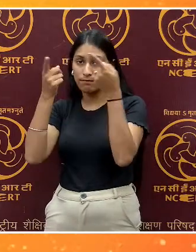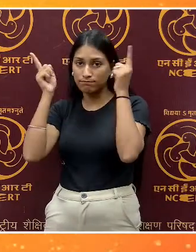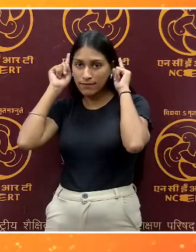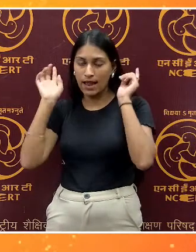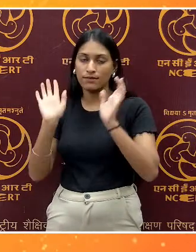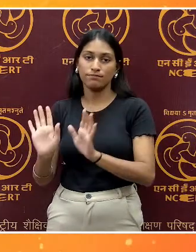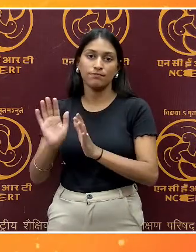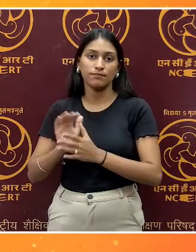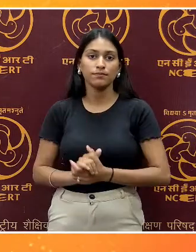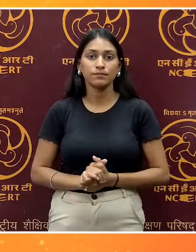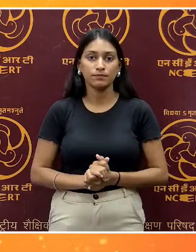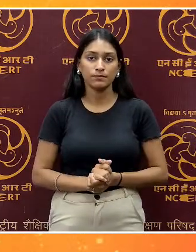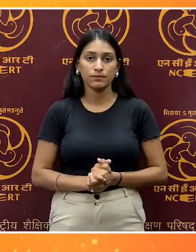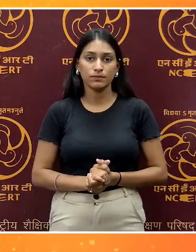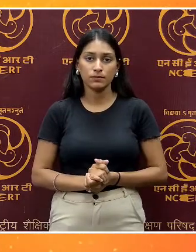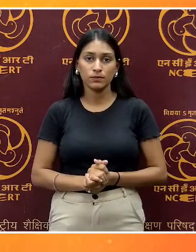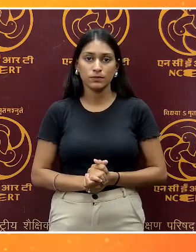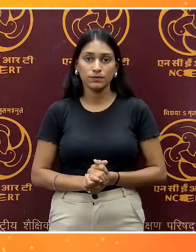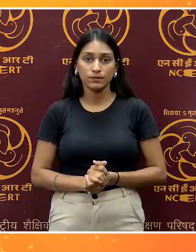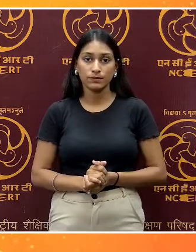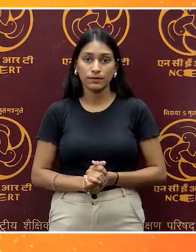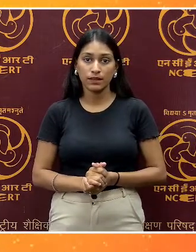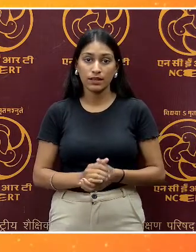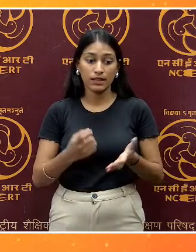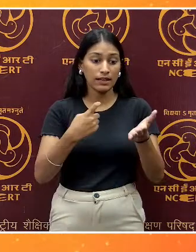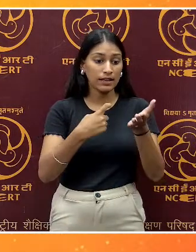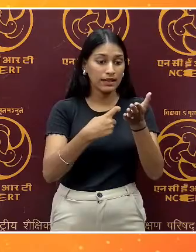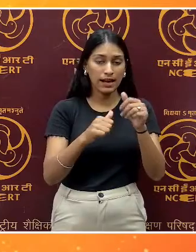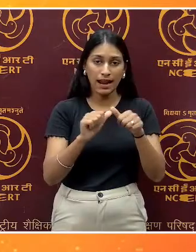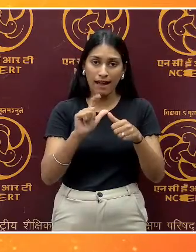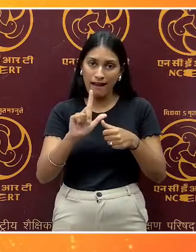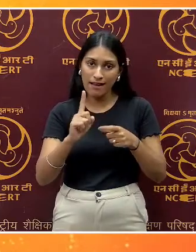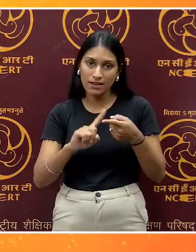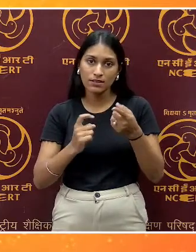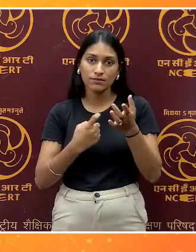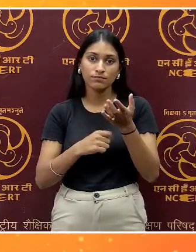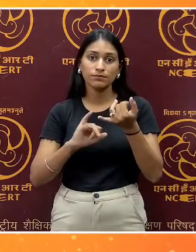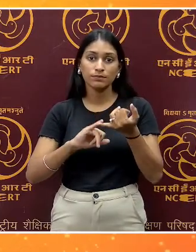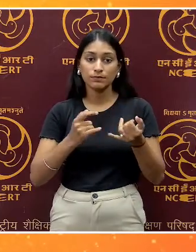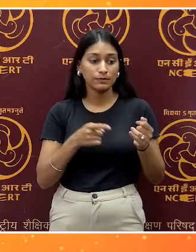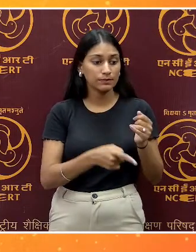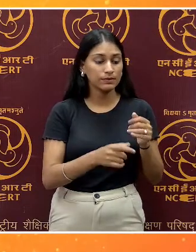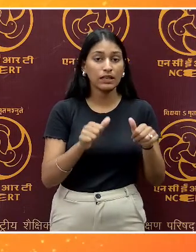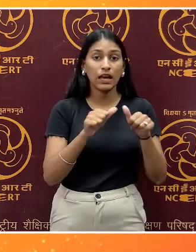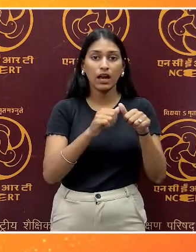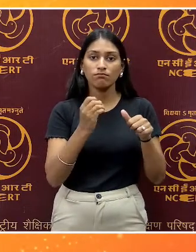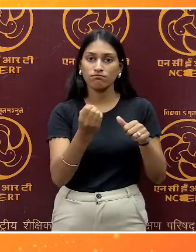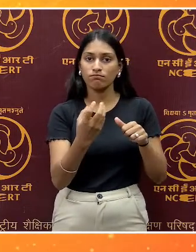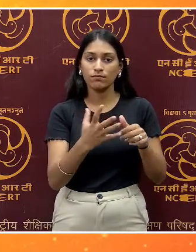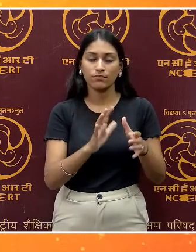magnitude, read as A cap, A hat, A caret.